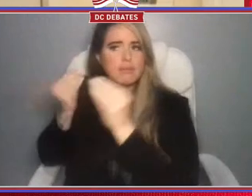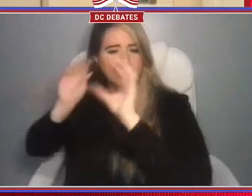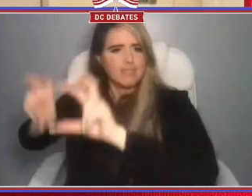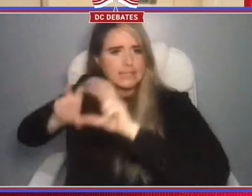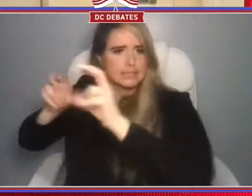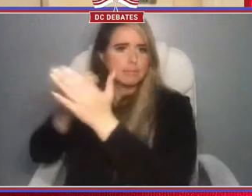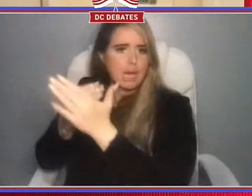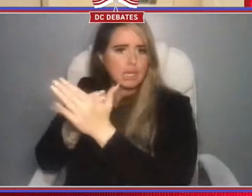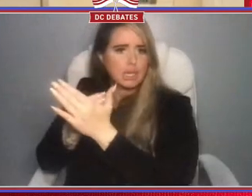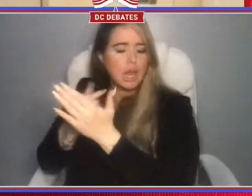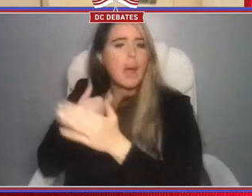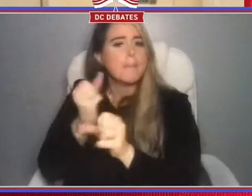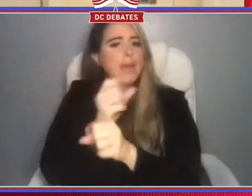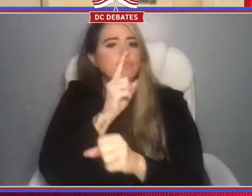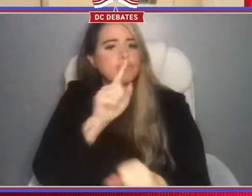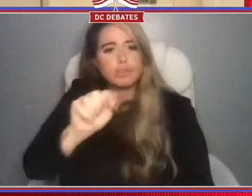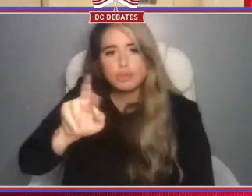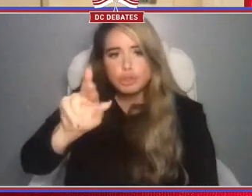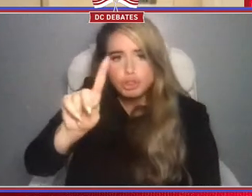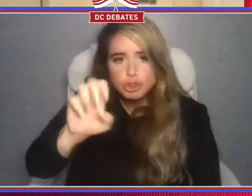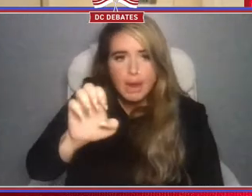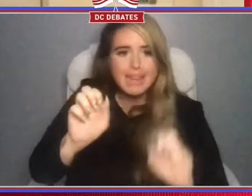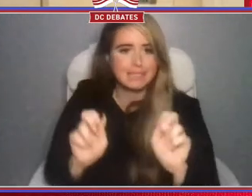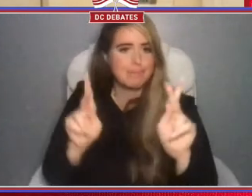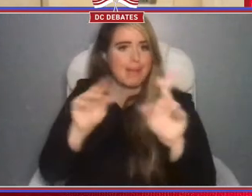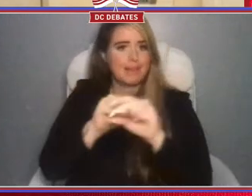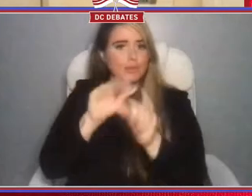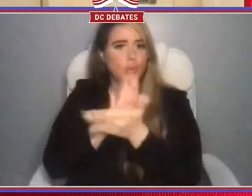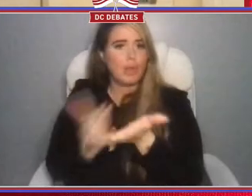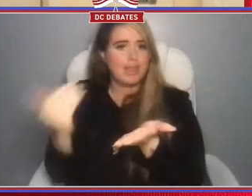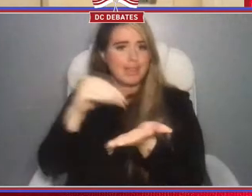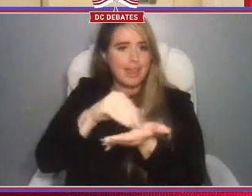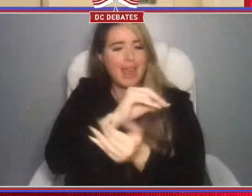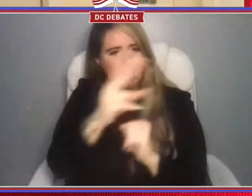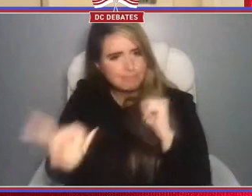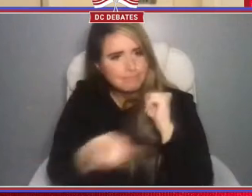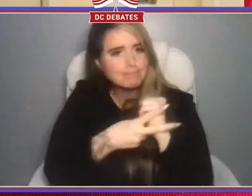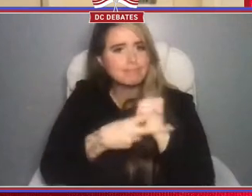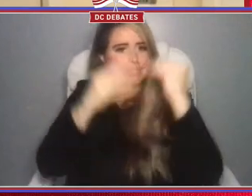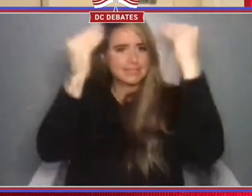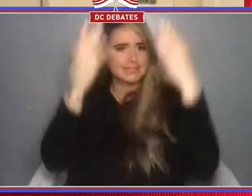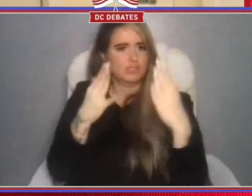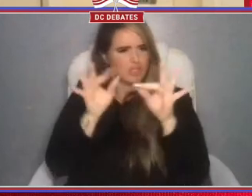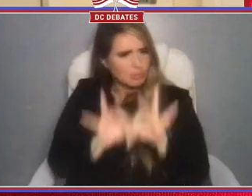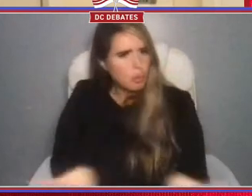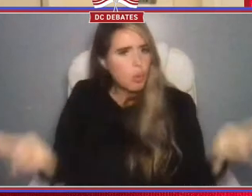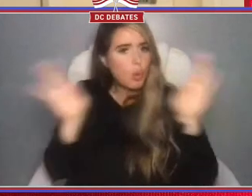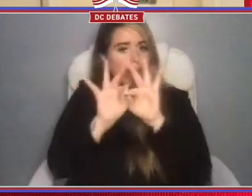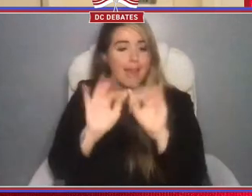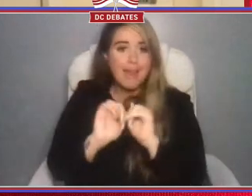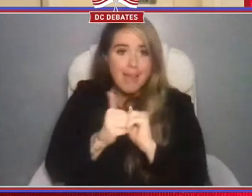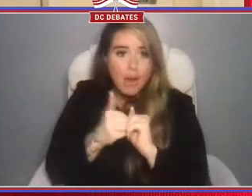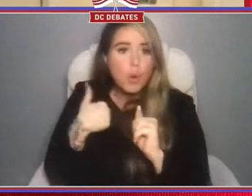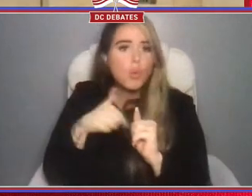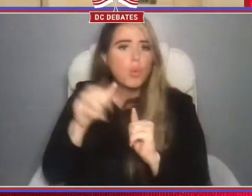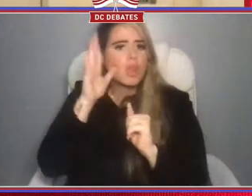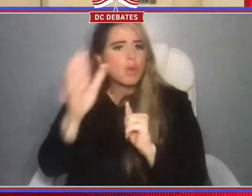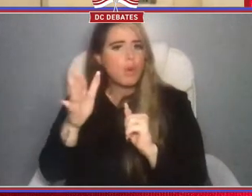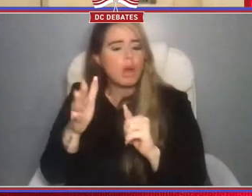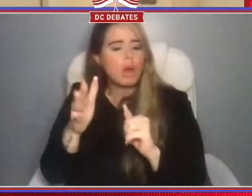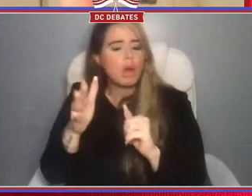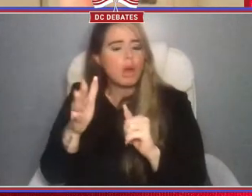will ensure that teacher retention is a high priority. We will do this by bringing back the teachers' college